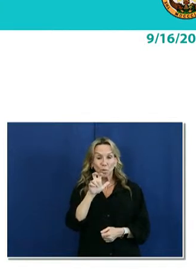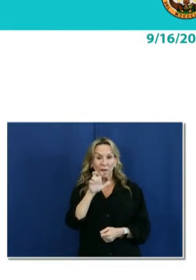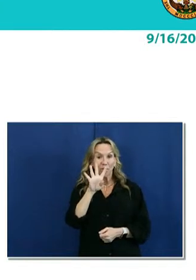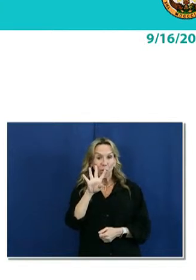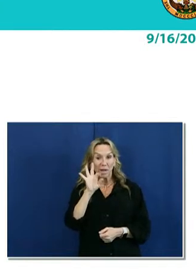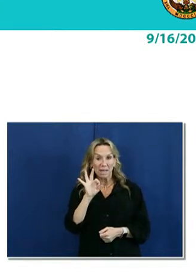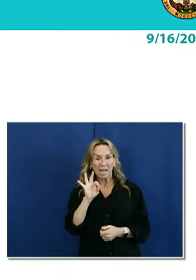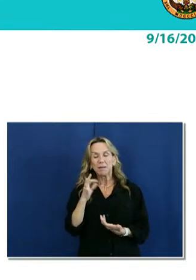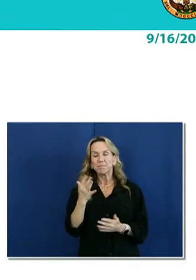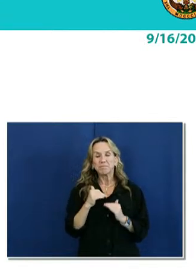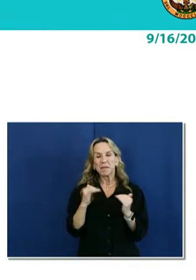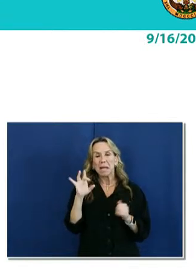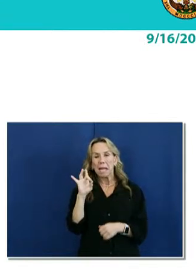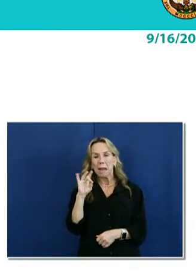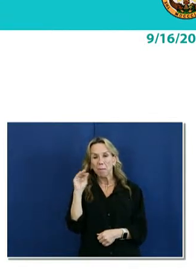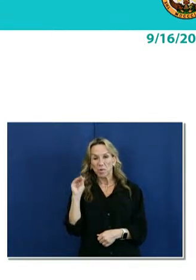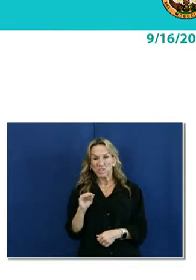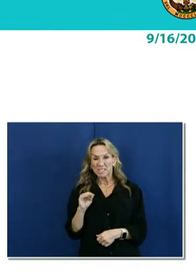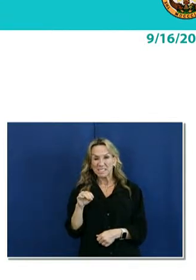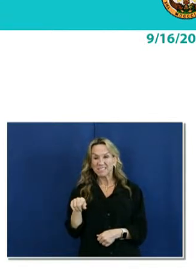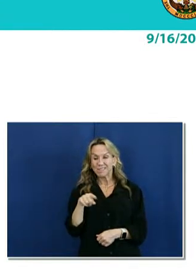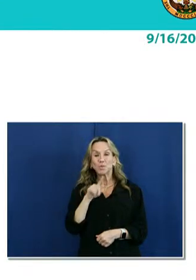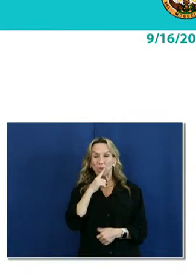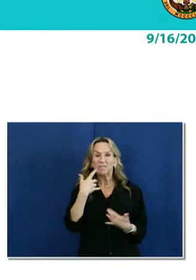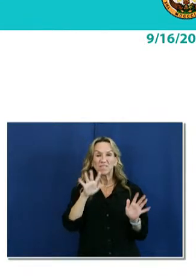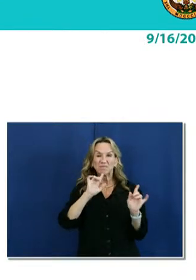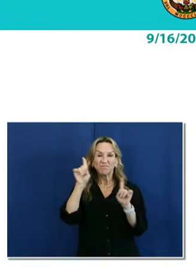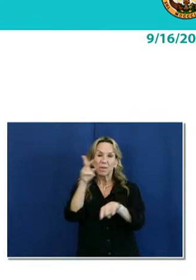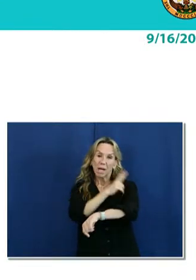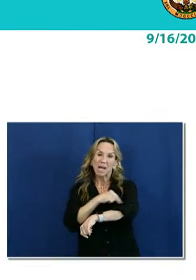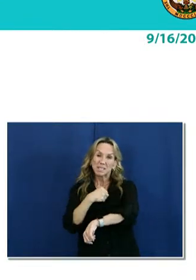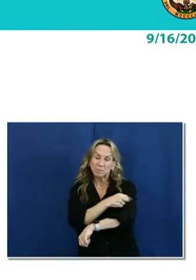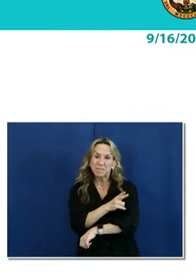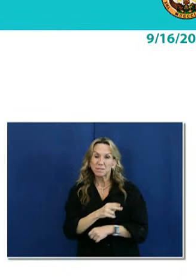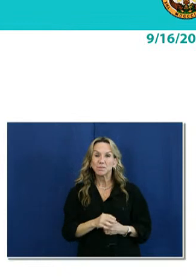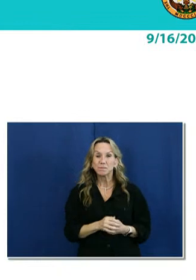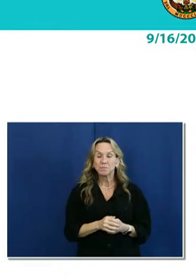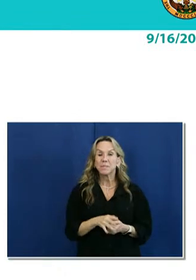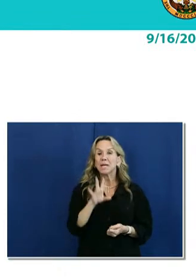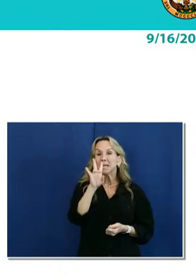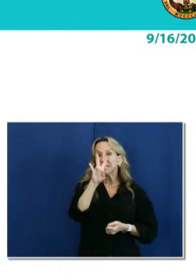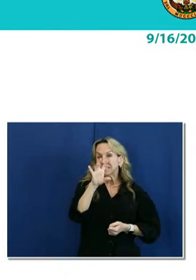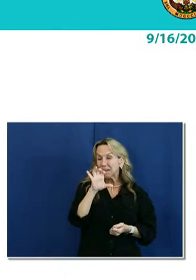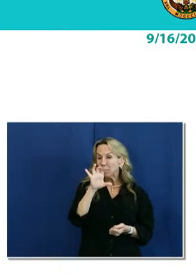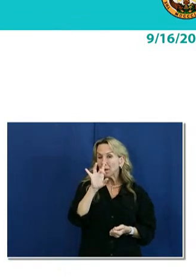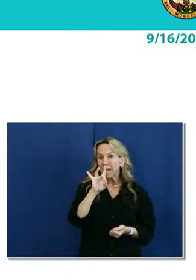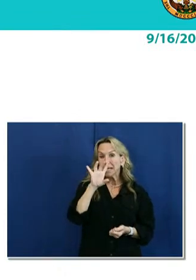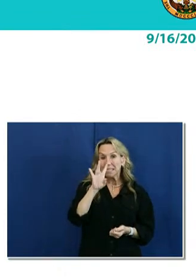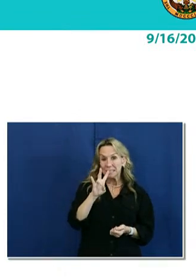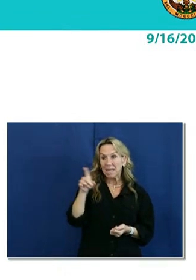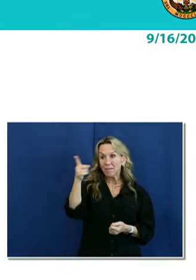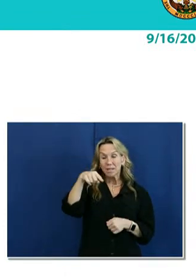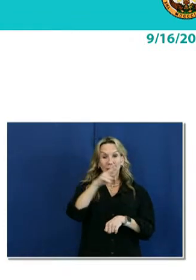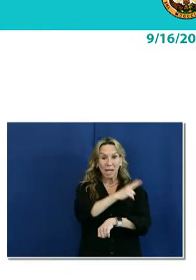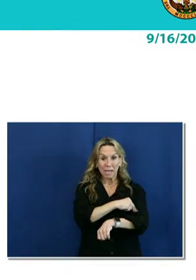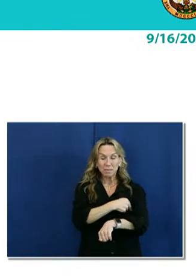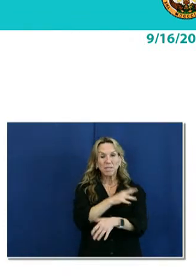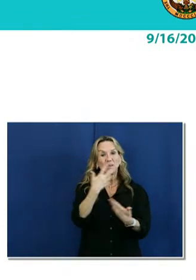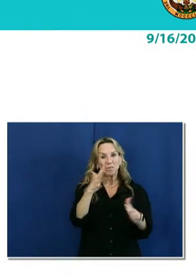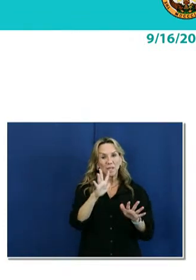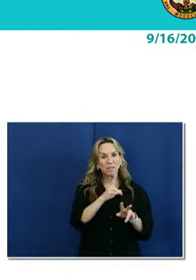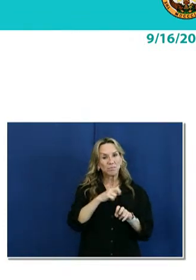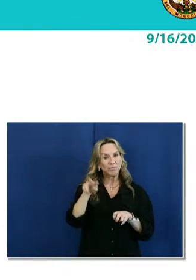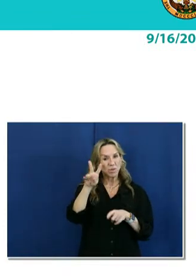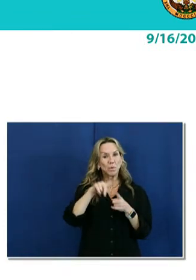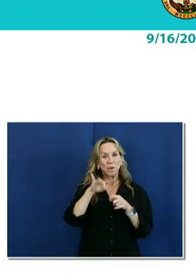3,349, or 8% of the cases, have been hospitalized. 787 of those hospitalized have been admitted to the